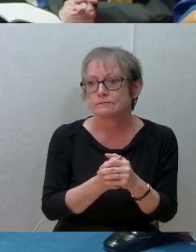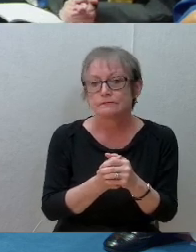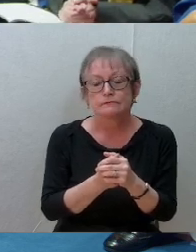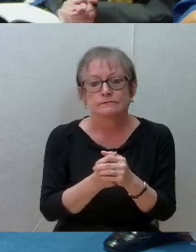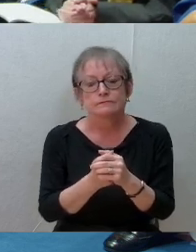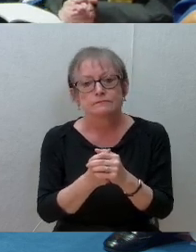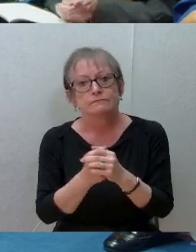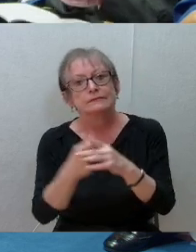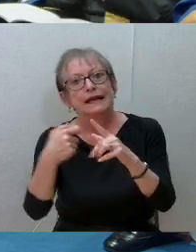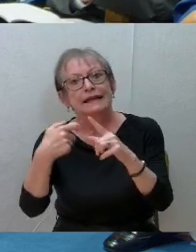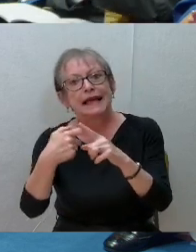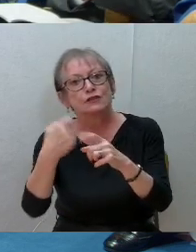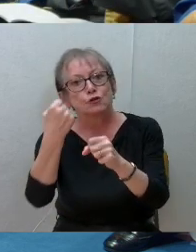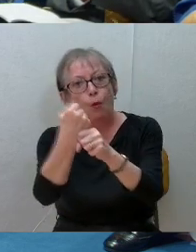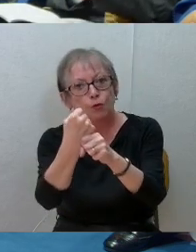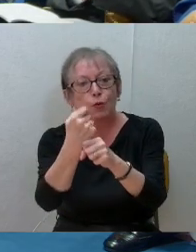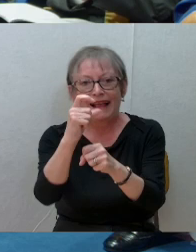Keris Guild.